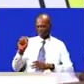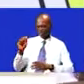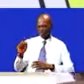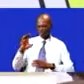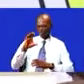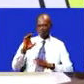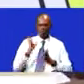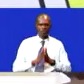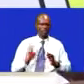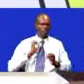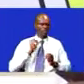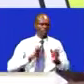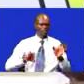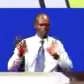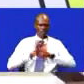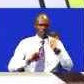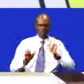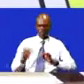citizens,